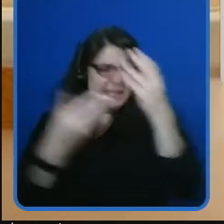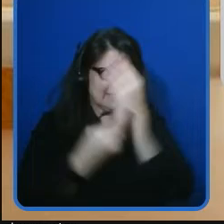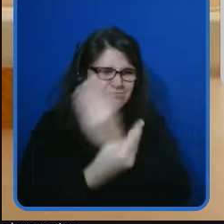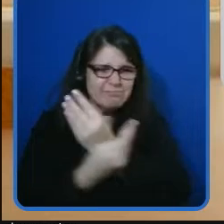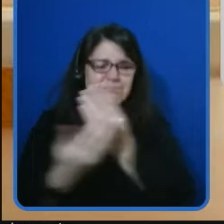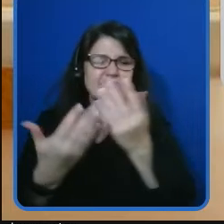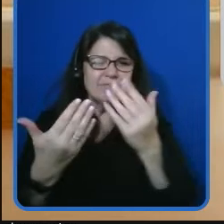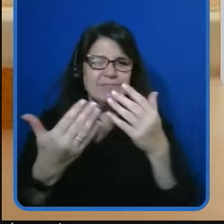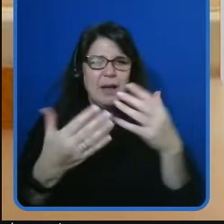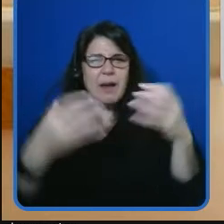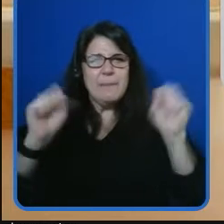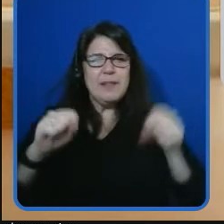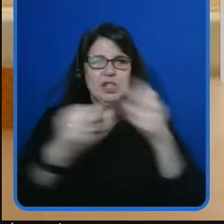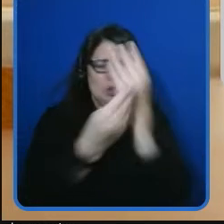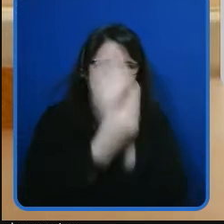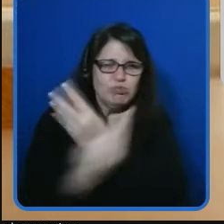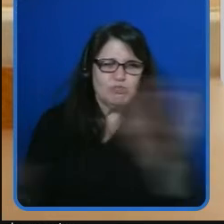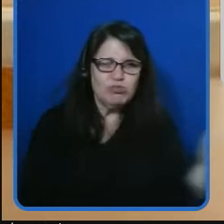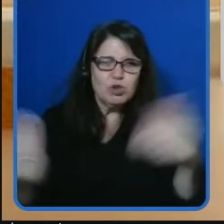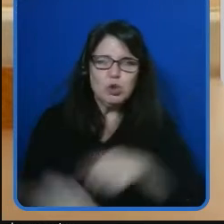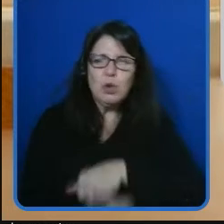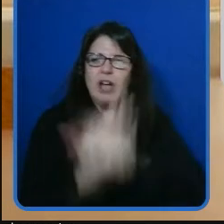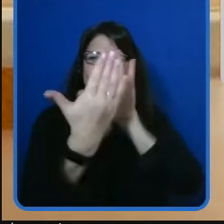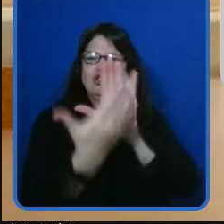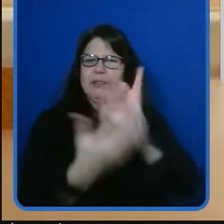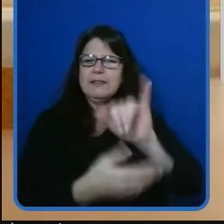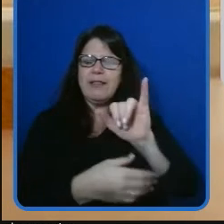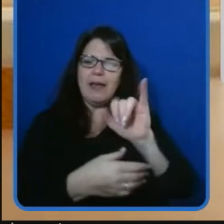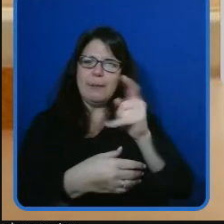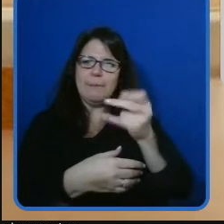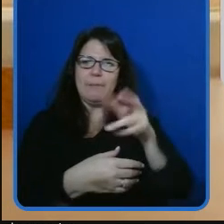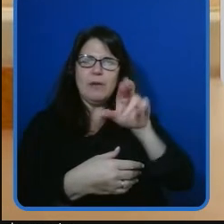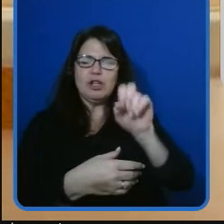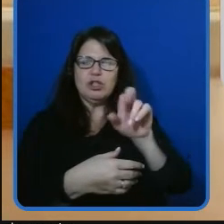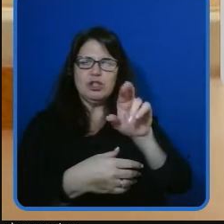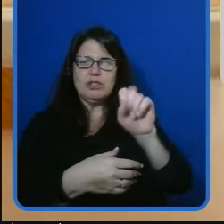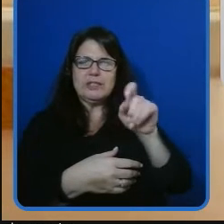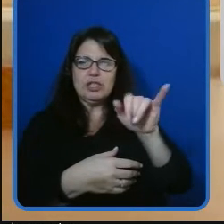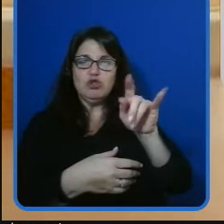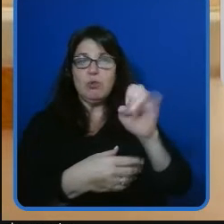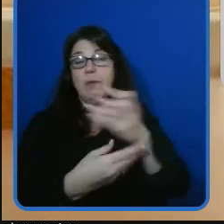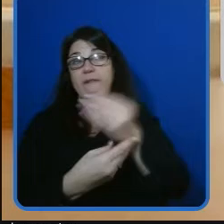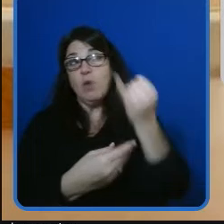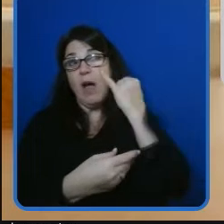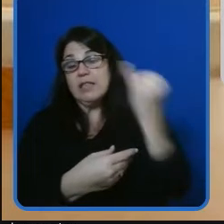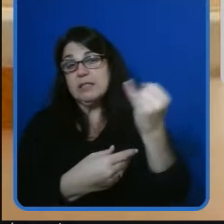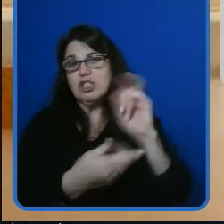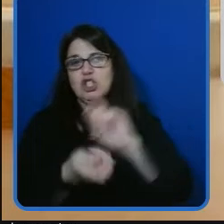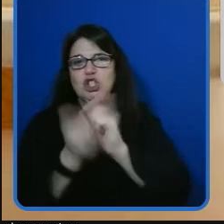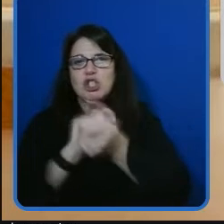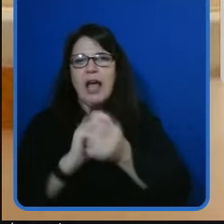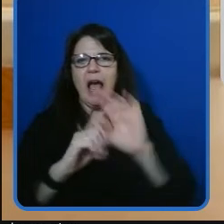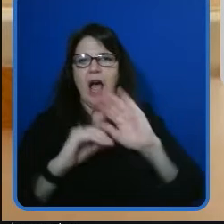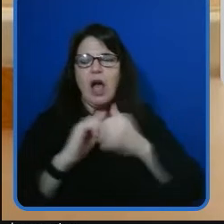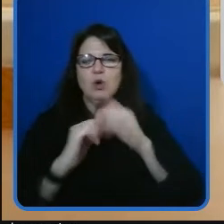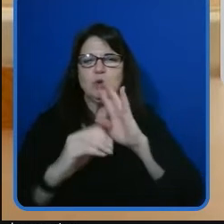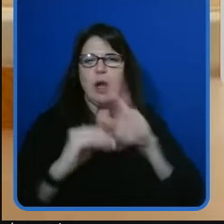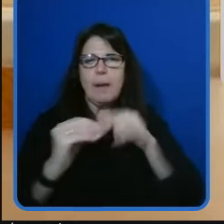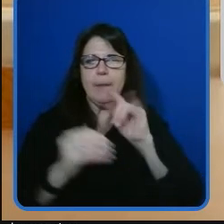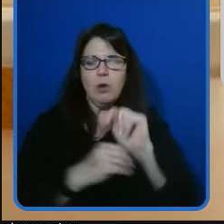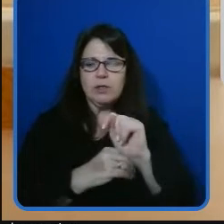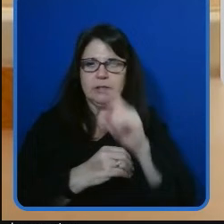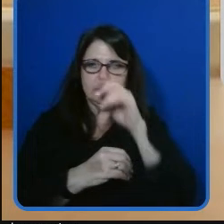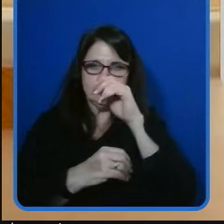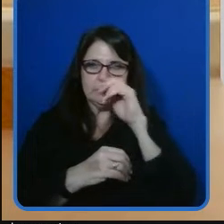inclusive leadership by addressing imposter syndrome. Here are a few ideas. Change how you talk about it. Look at